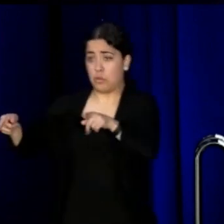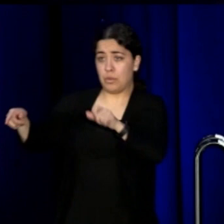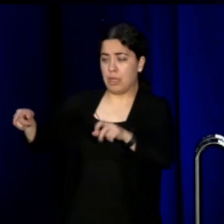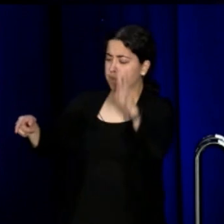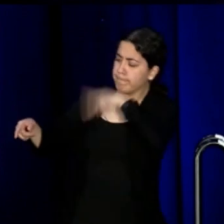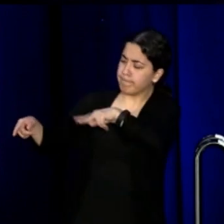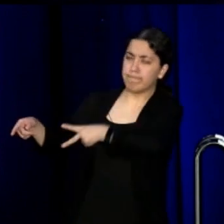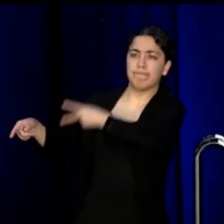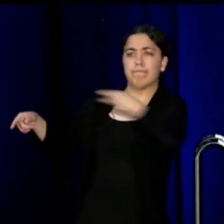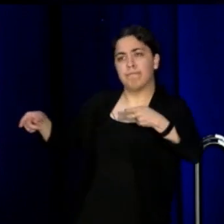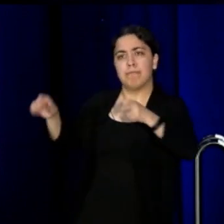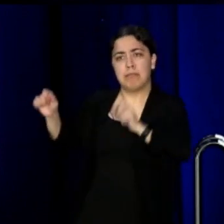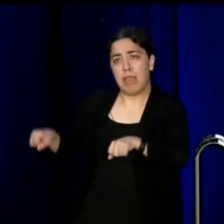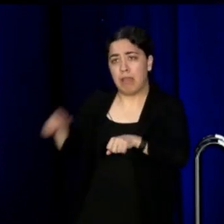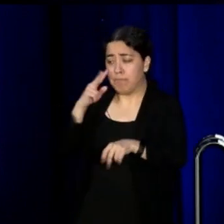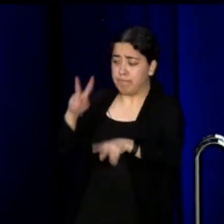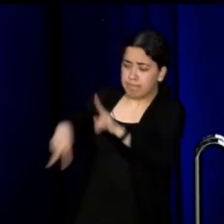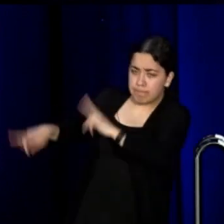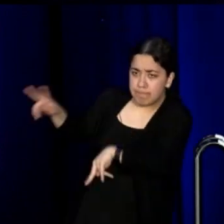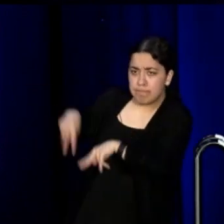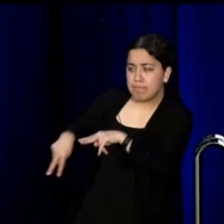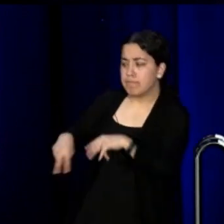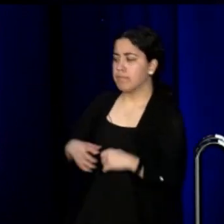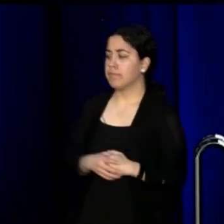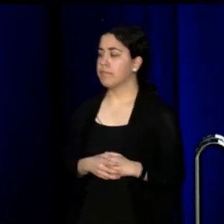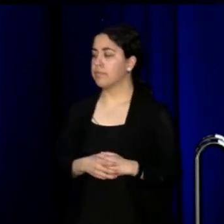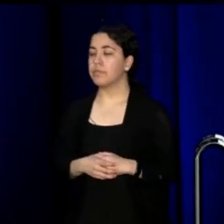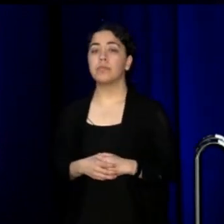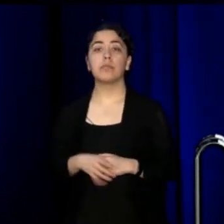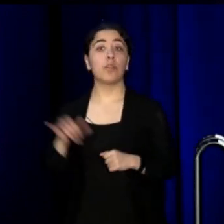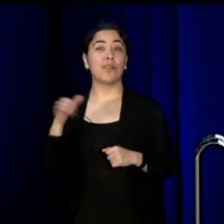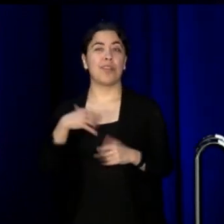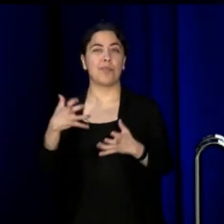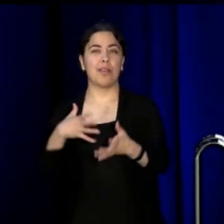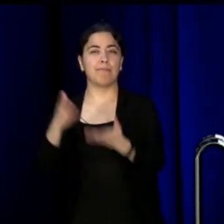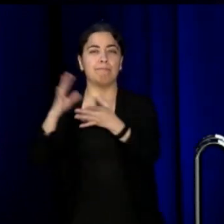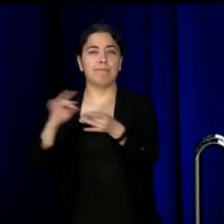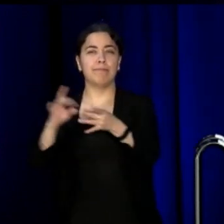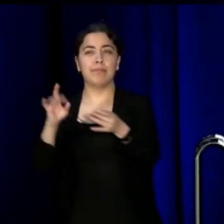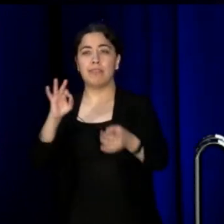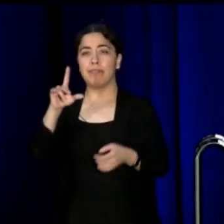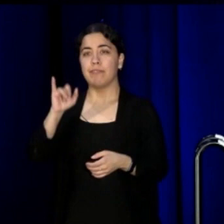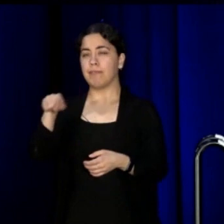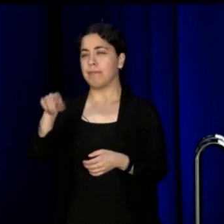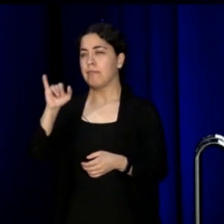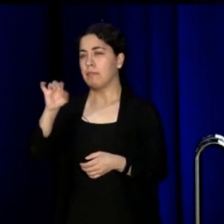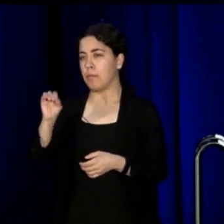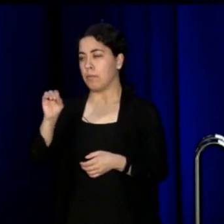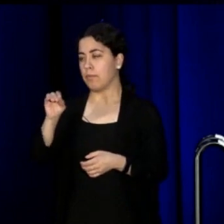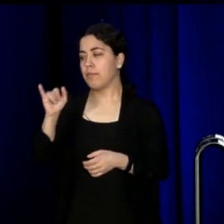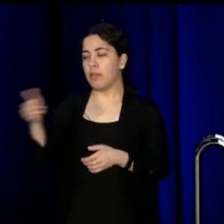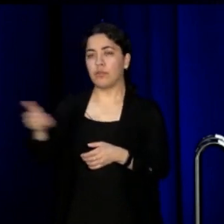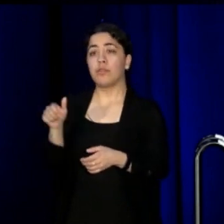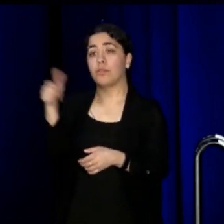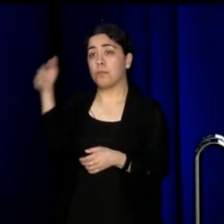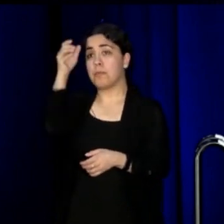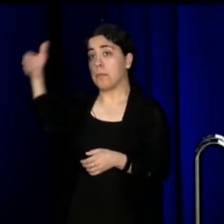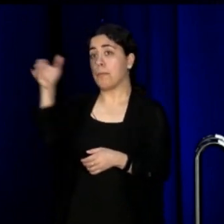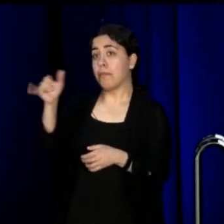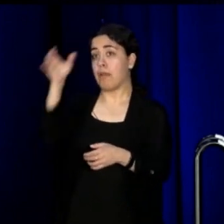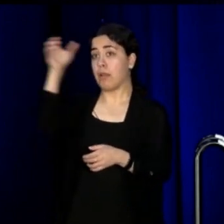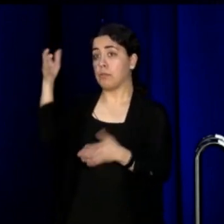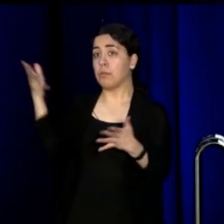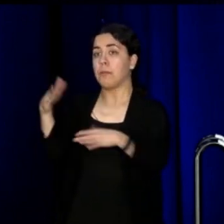evaluate and take a look at. And I wanted to also mention Fly.io. They are introducing another concept, which is